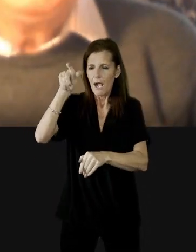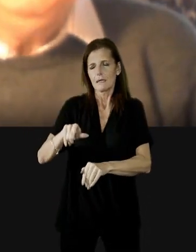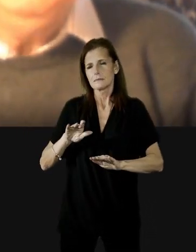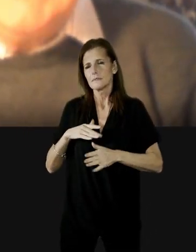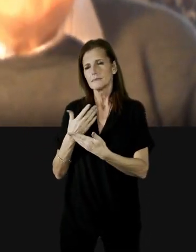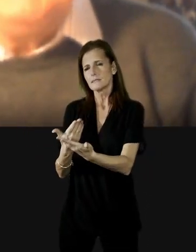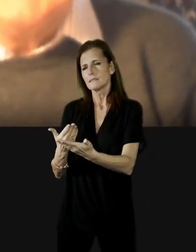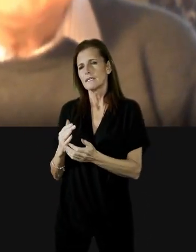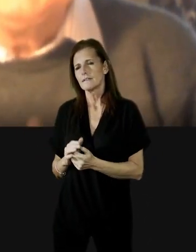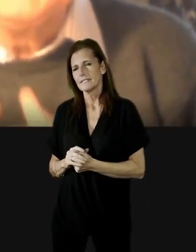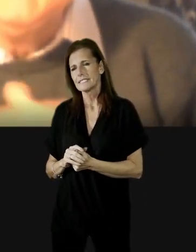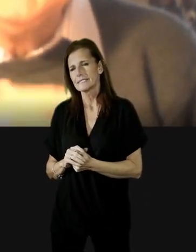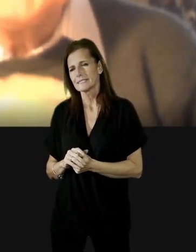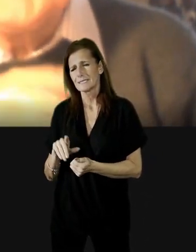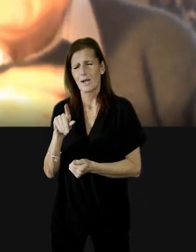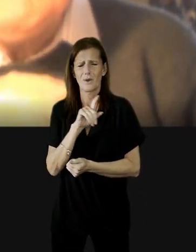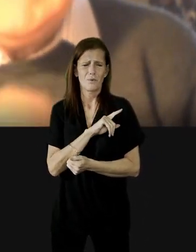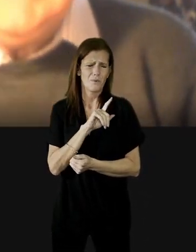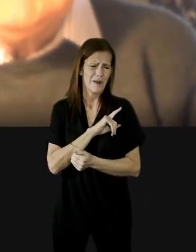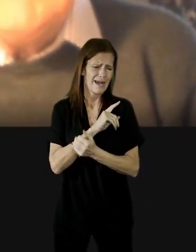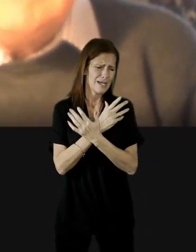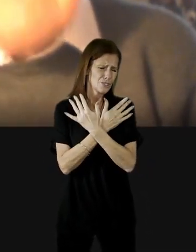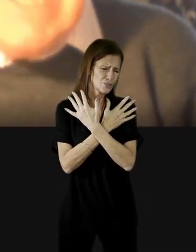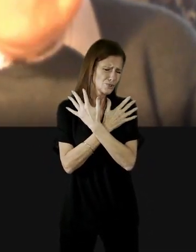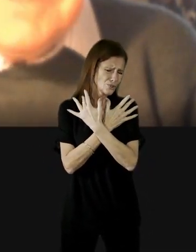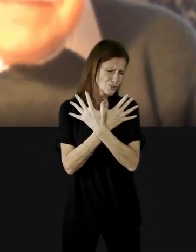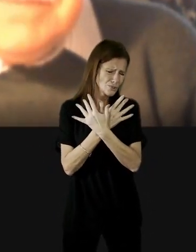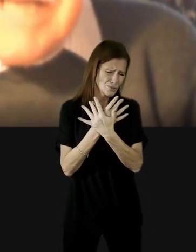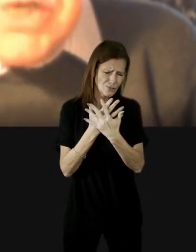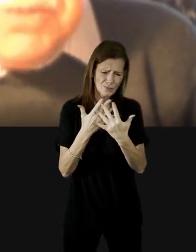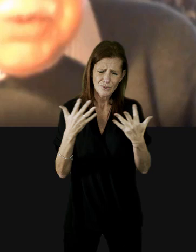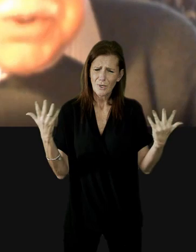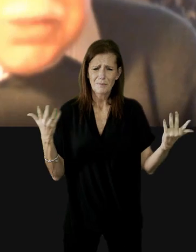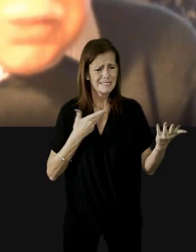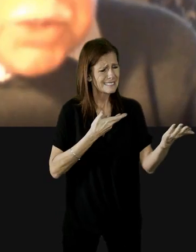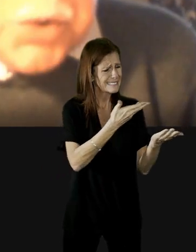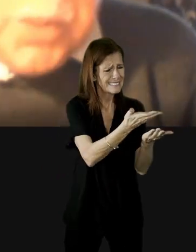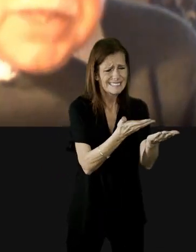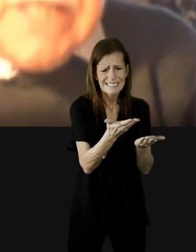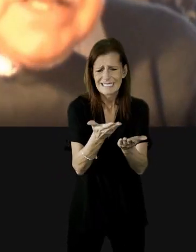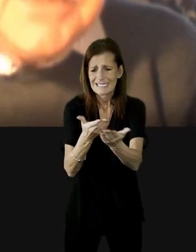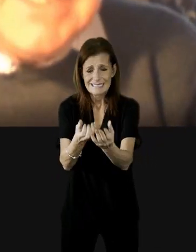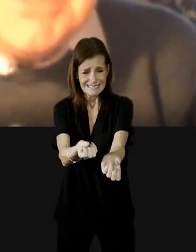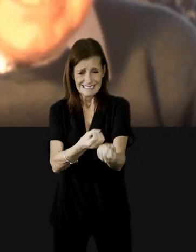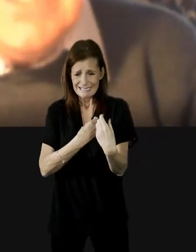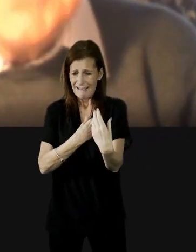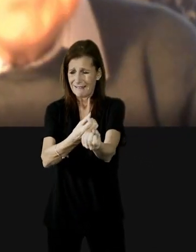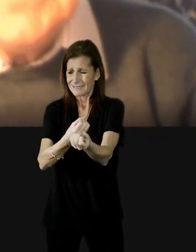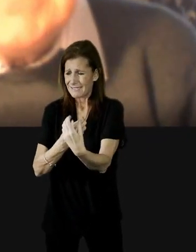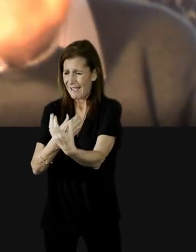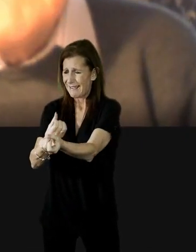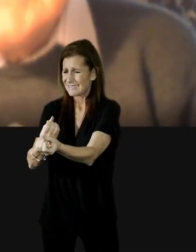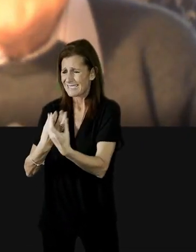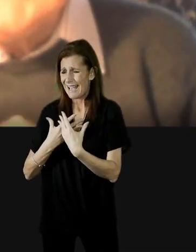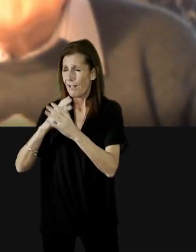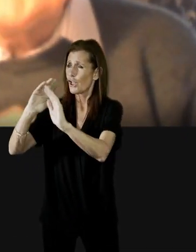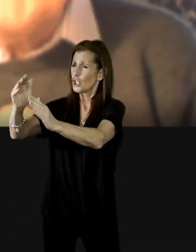customer service aspects, because for so many of the people in our community that we talk with, they tell us that